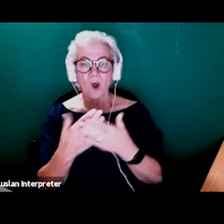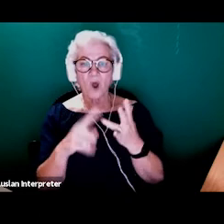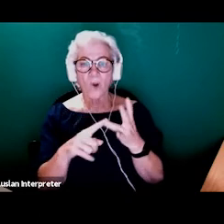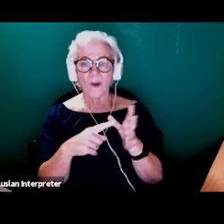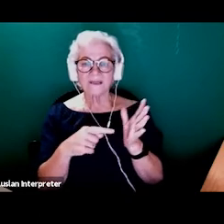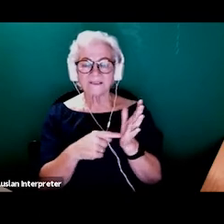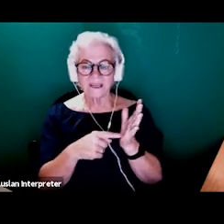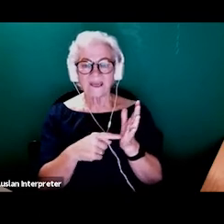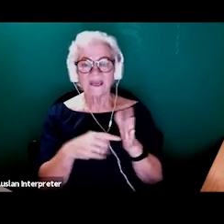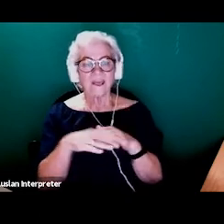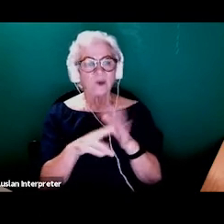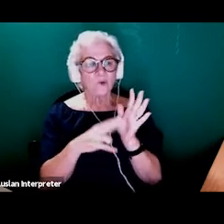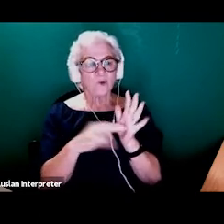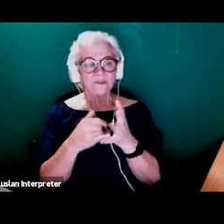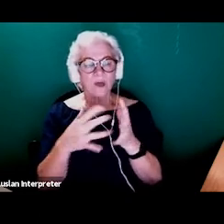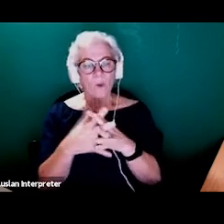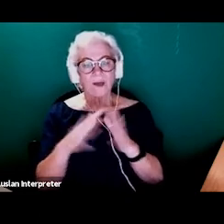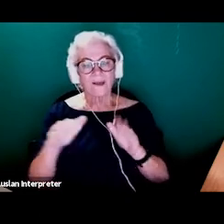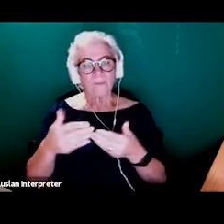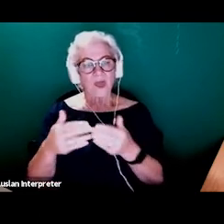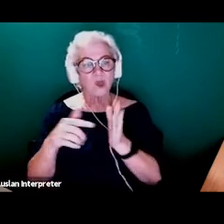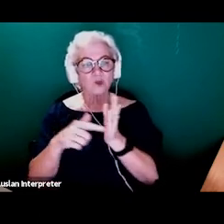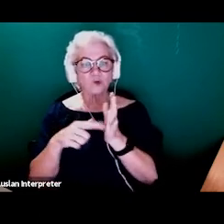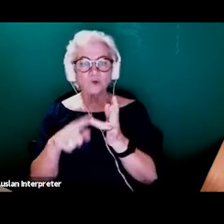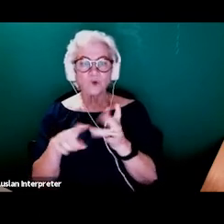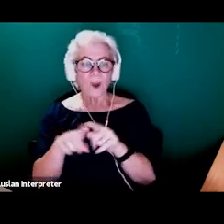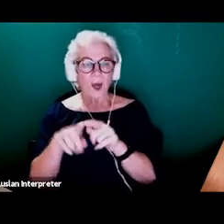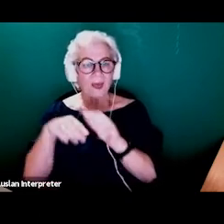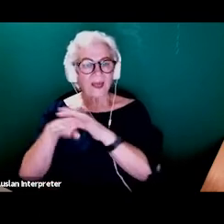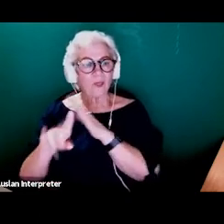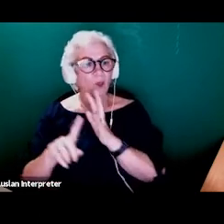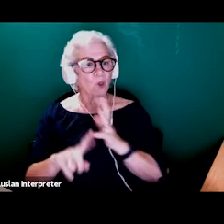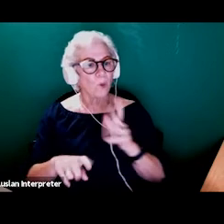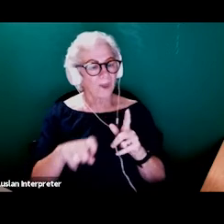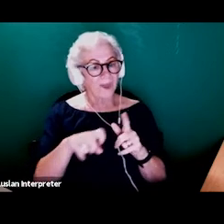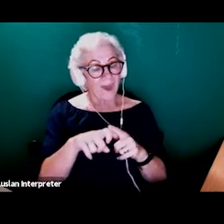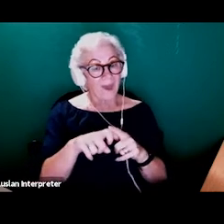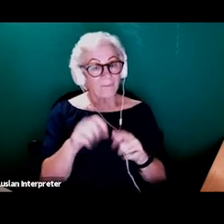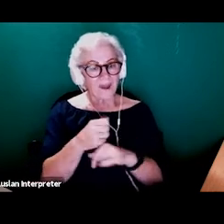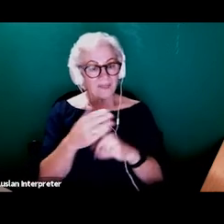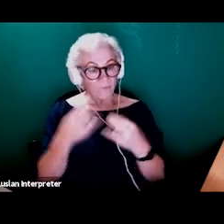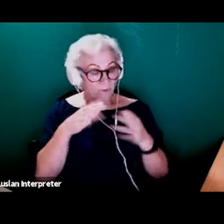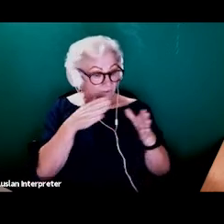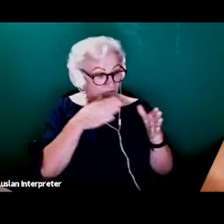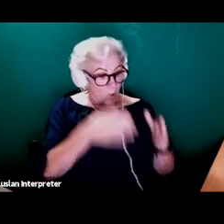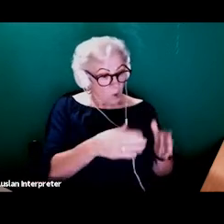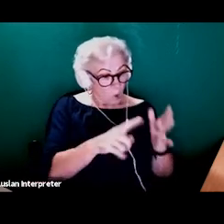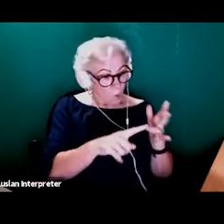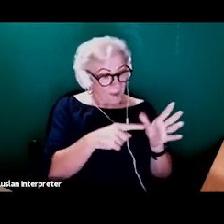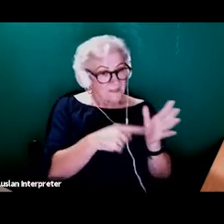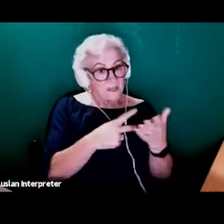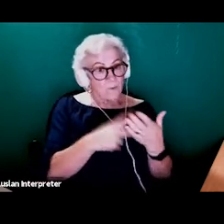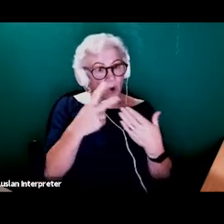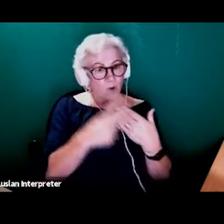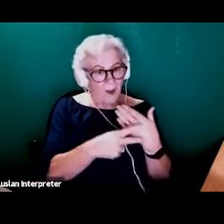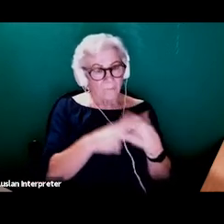other settings such as the UK. And finally, if we just focus on the OAT program, there is potential for